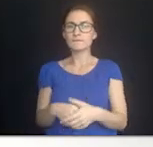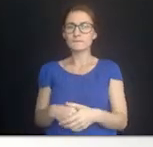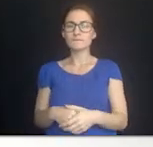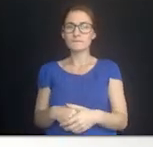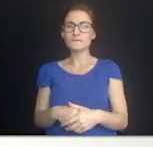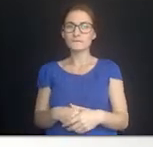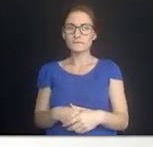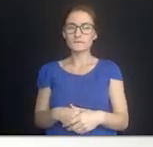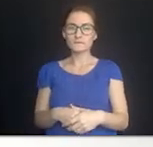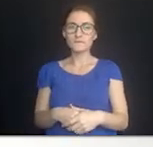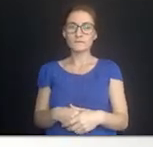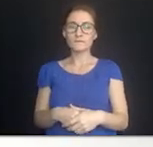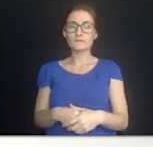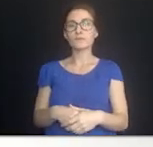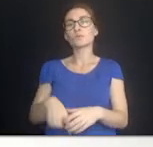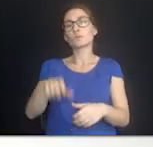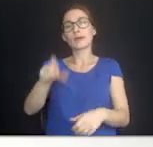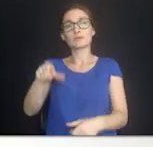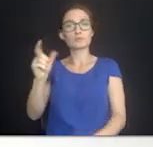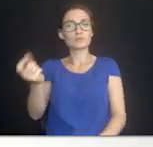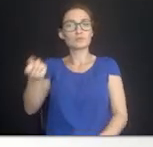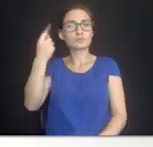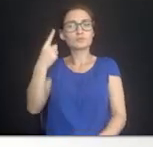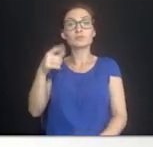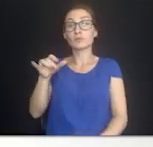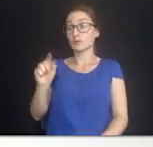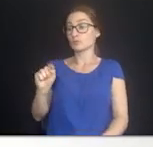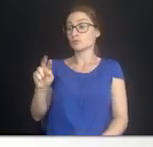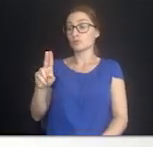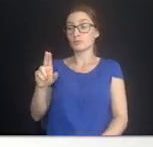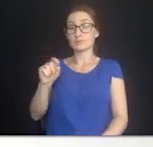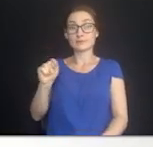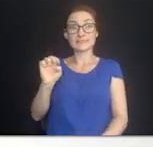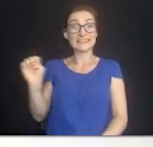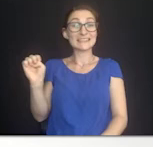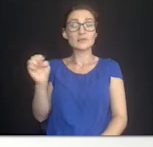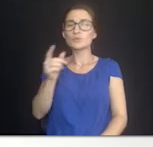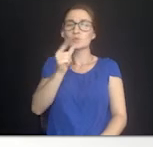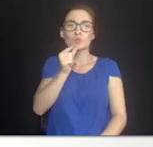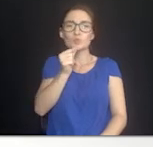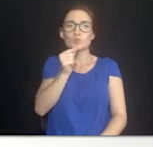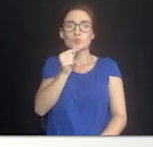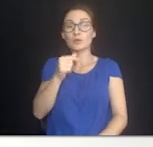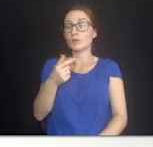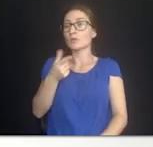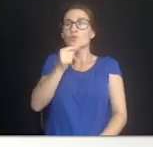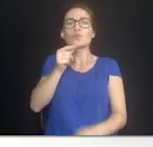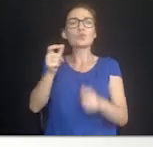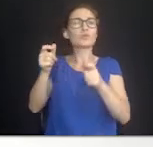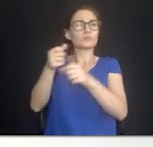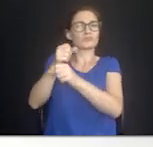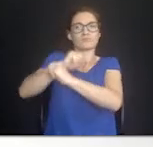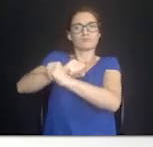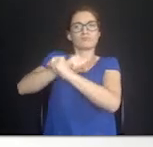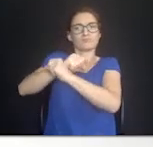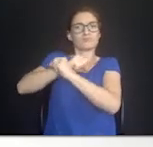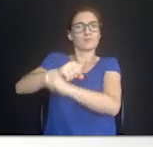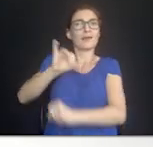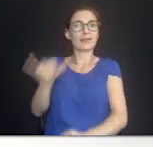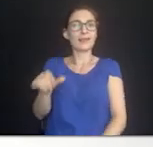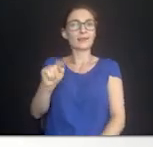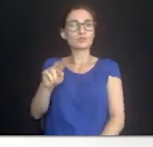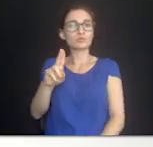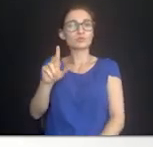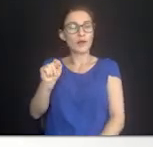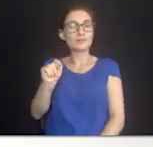so we have to understand who the trustees are and who are going to be our role players, our guardians, right? Because these are people that we need to